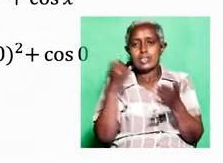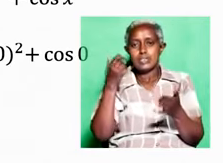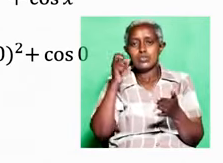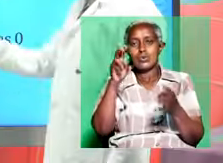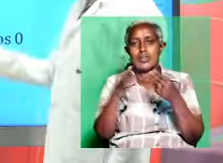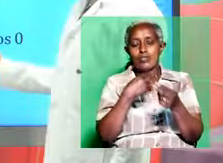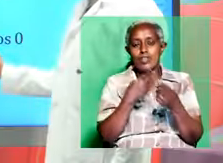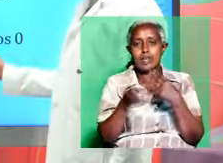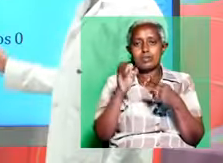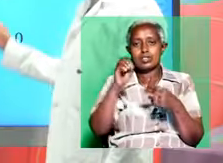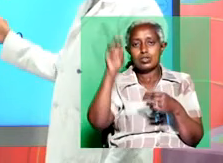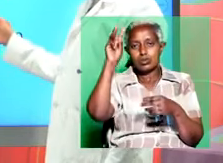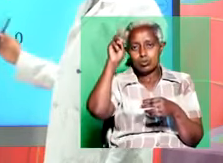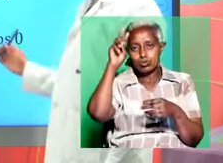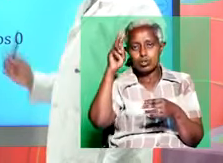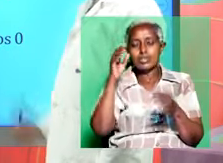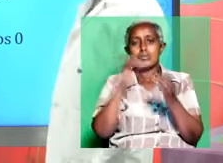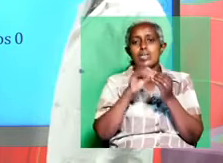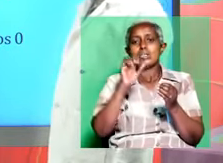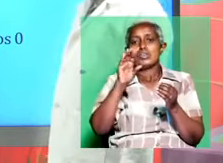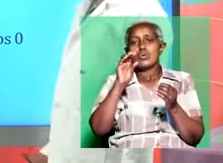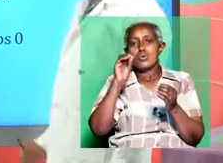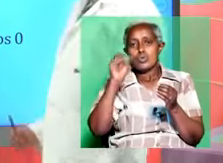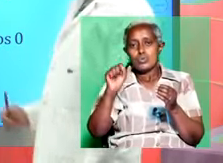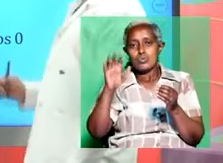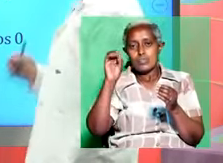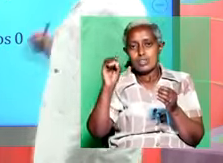12 times 0 squared plus cosine of